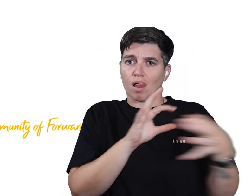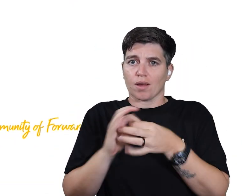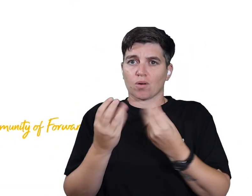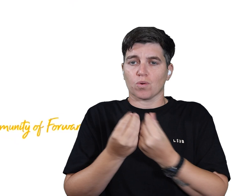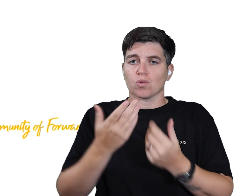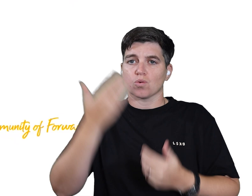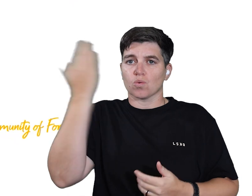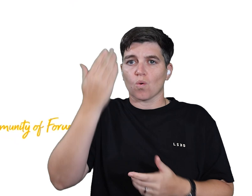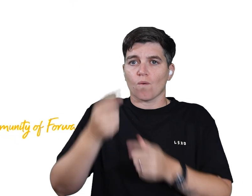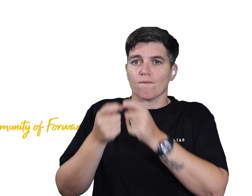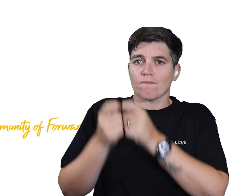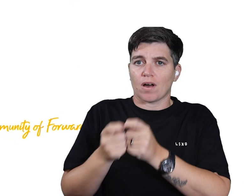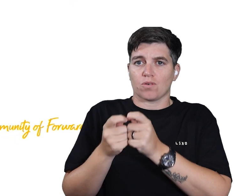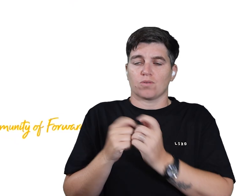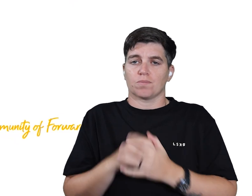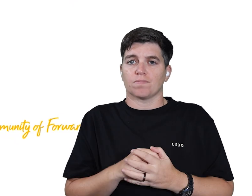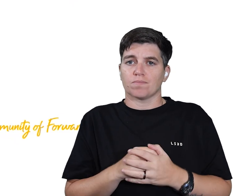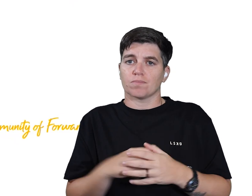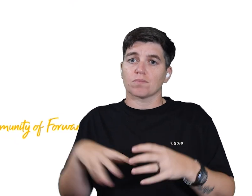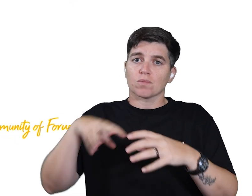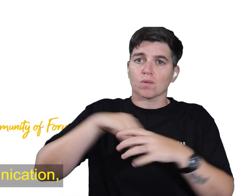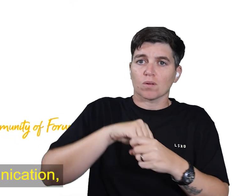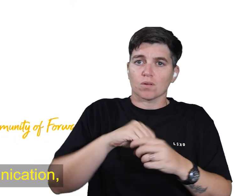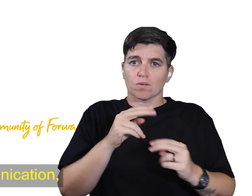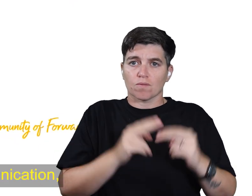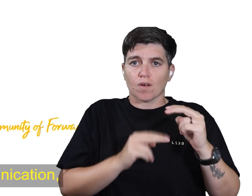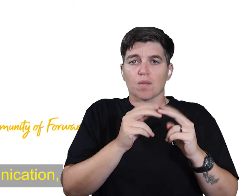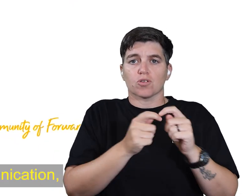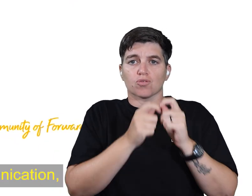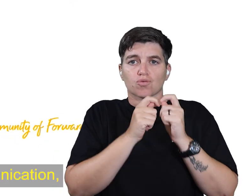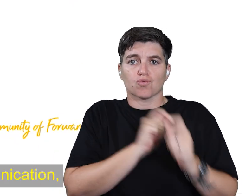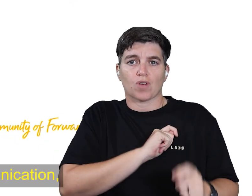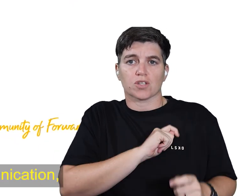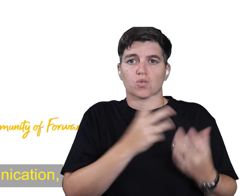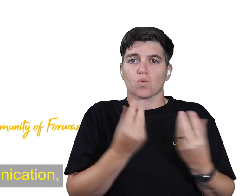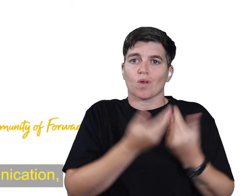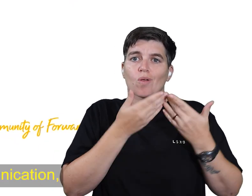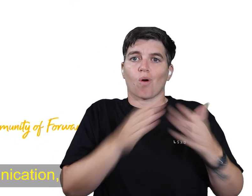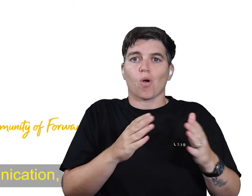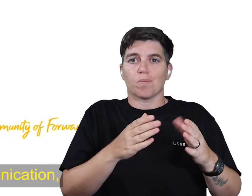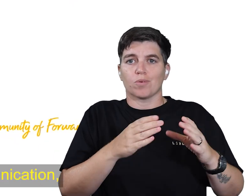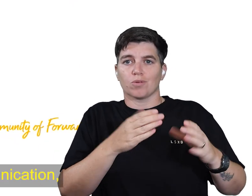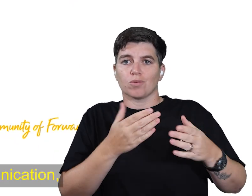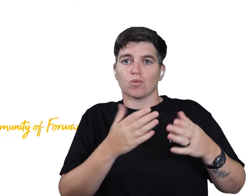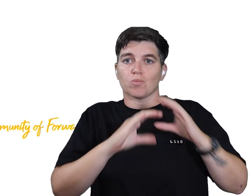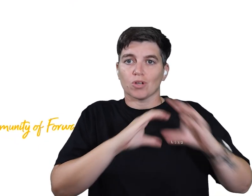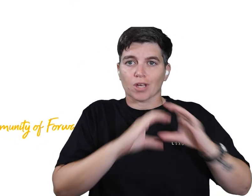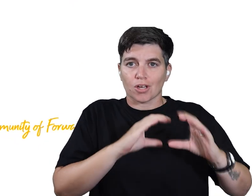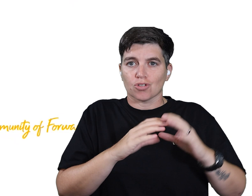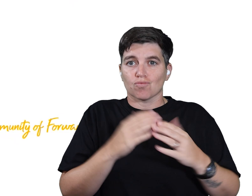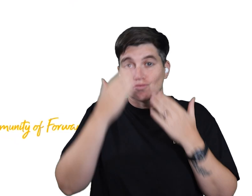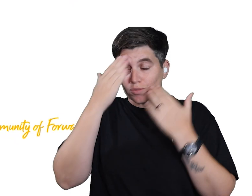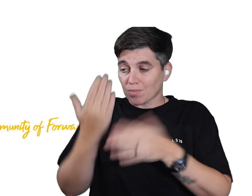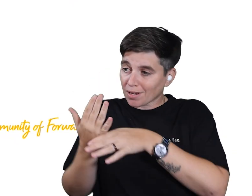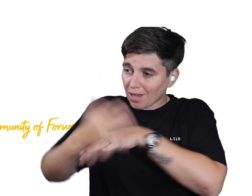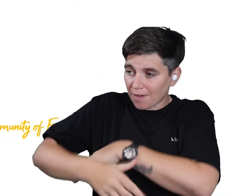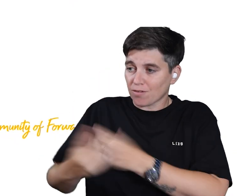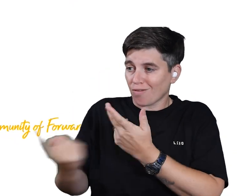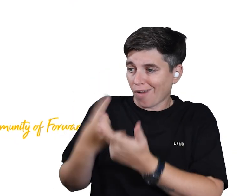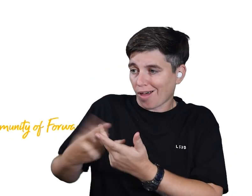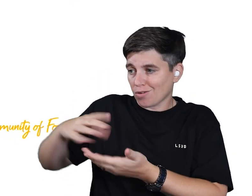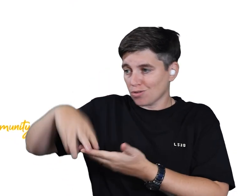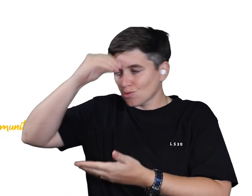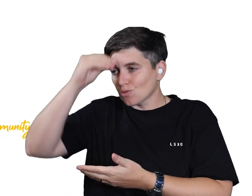and its alignment to our school values. This includes building trust in our open communication, respecting the effort of